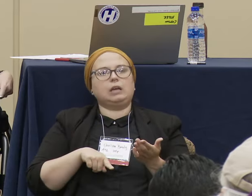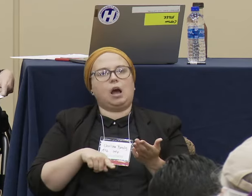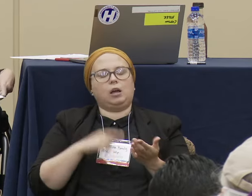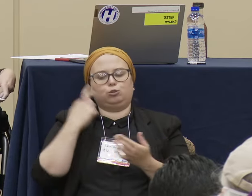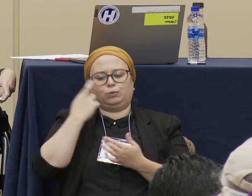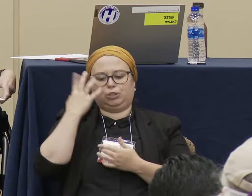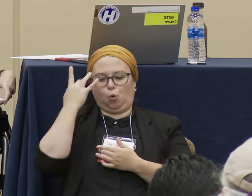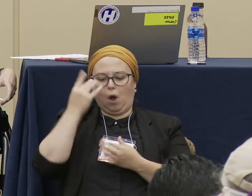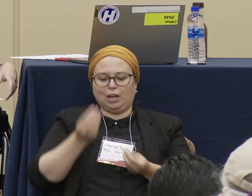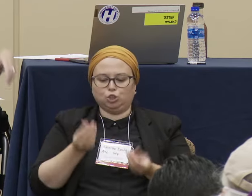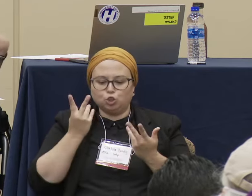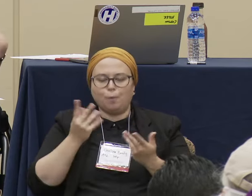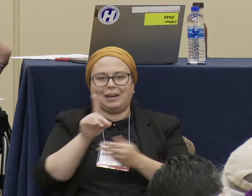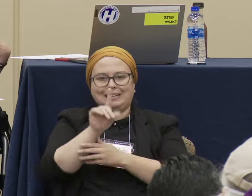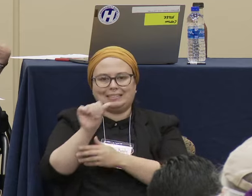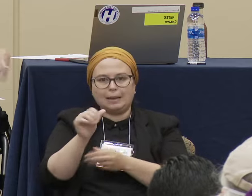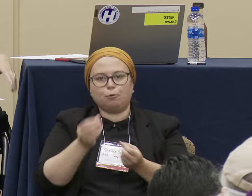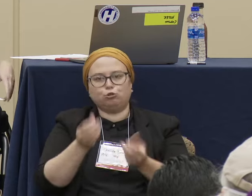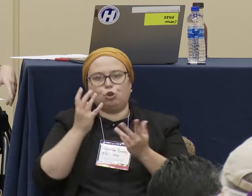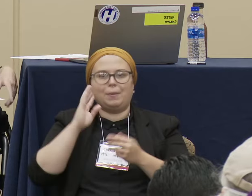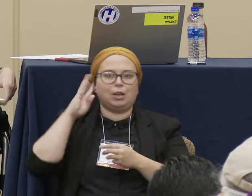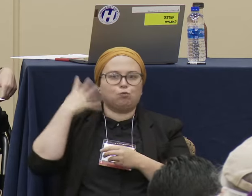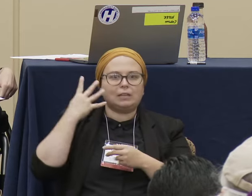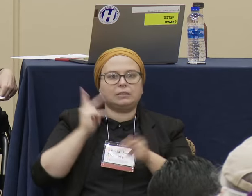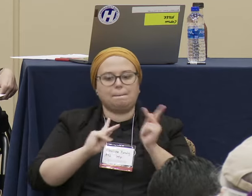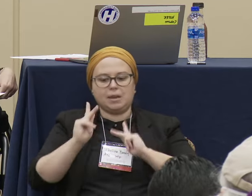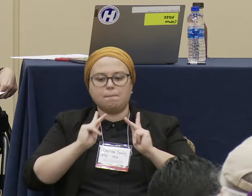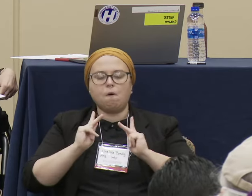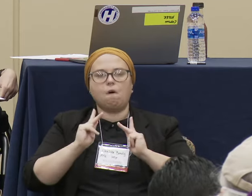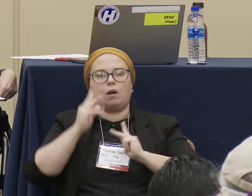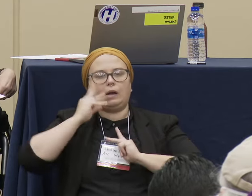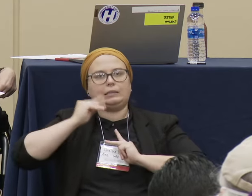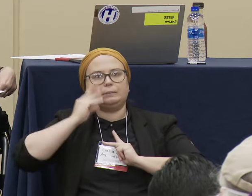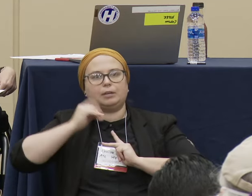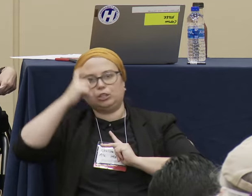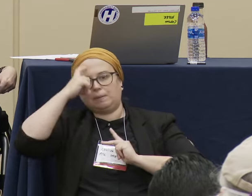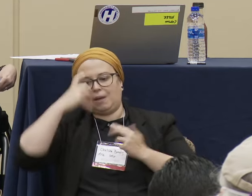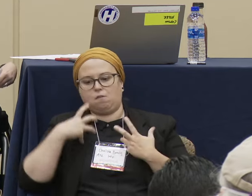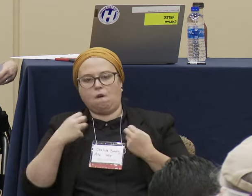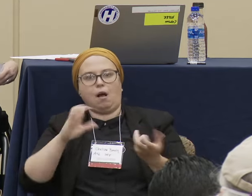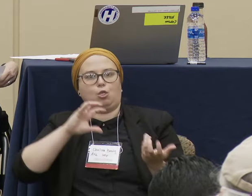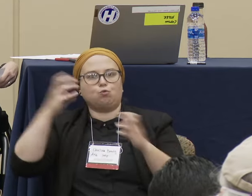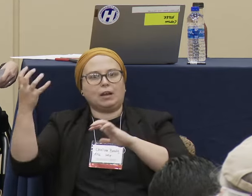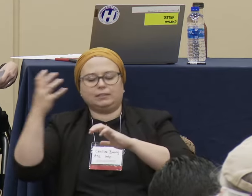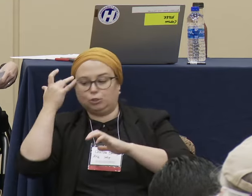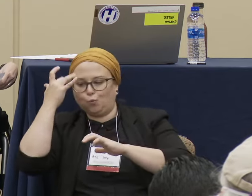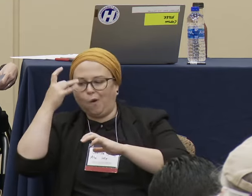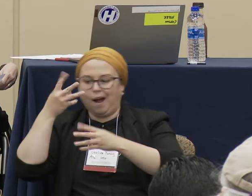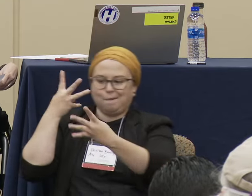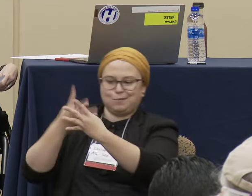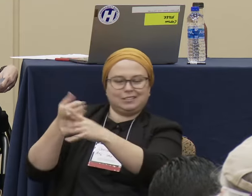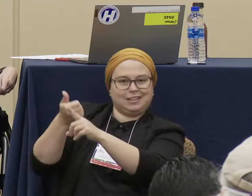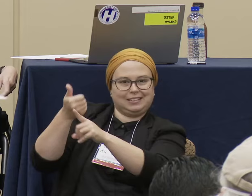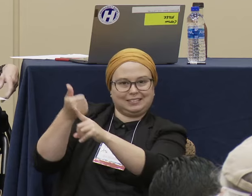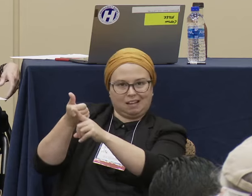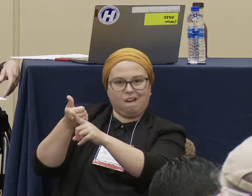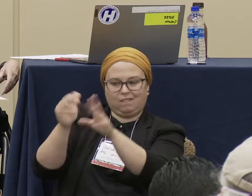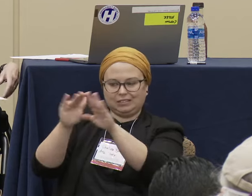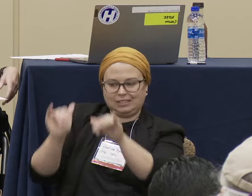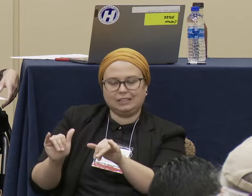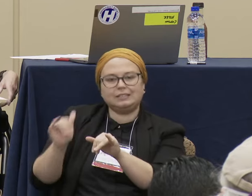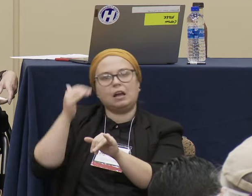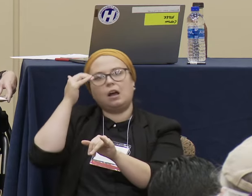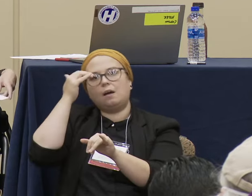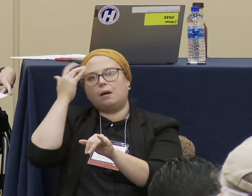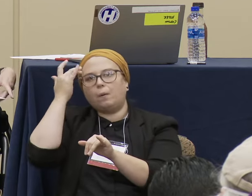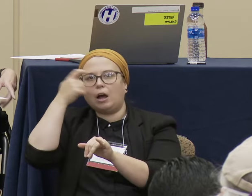and crazy people who experience mental health crisis in prison is because of prison. It's because of jail. It's because of incarceration itself. It's because of